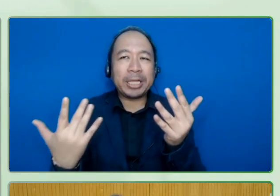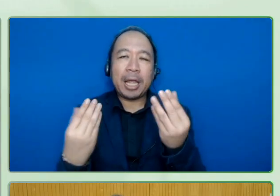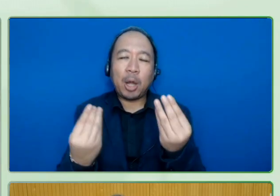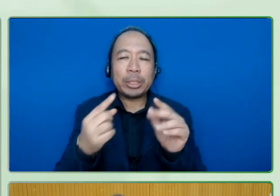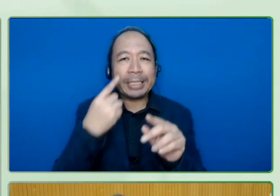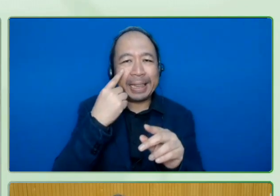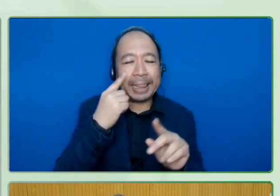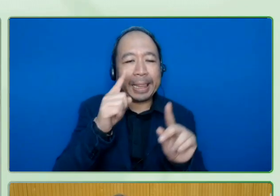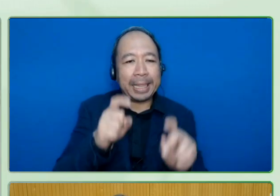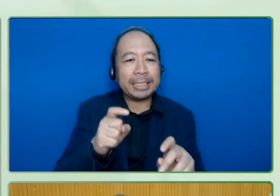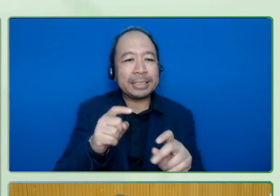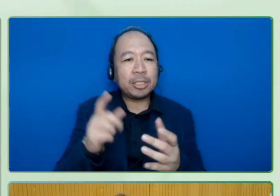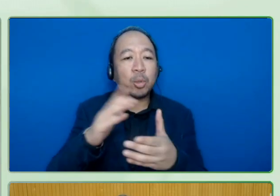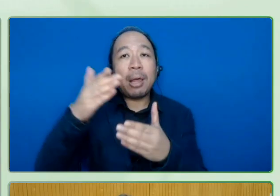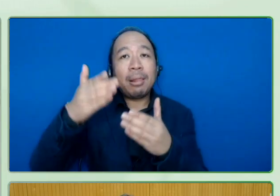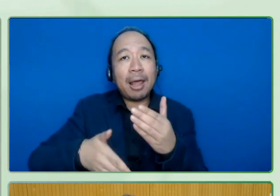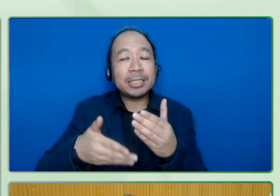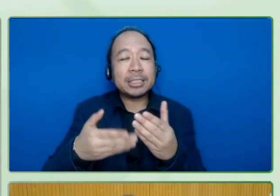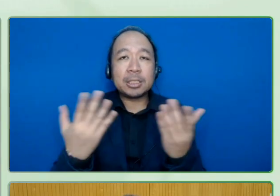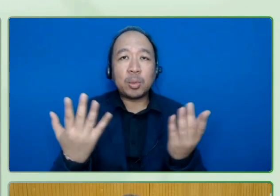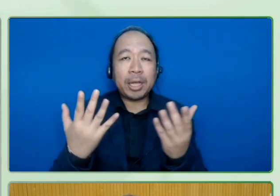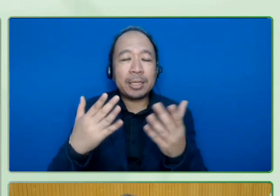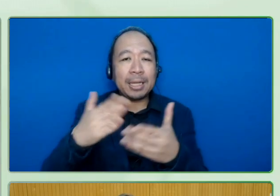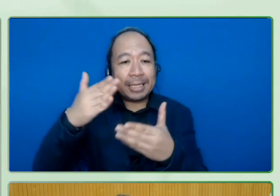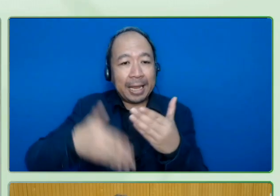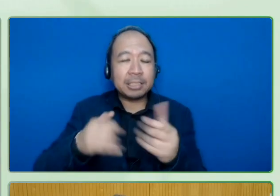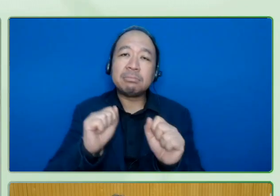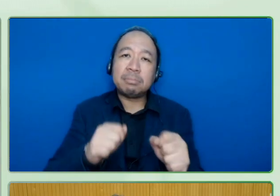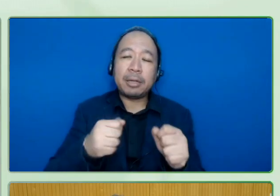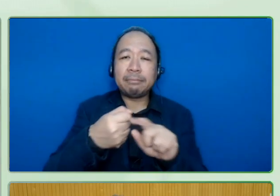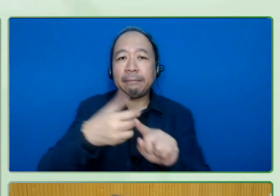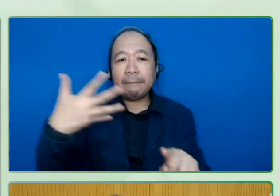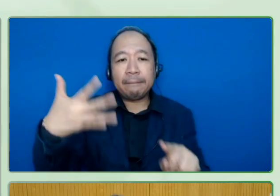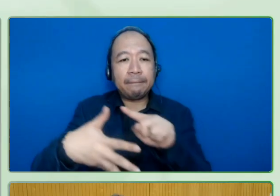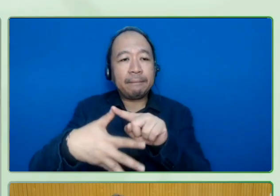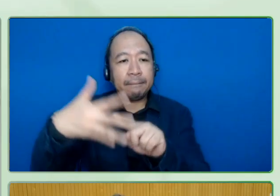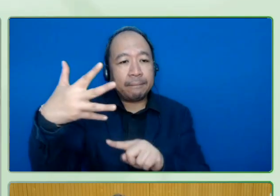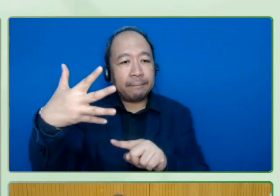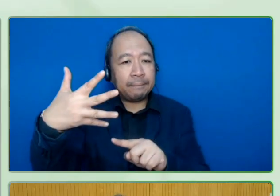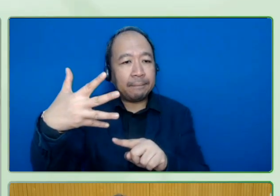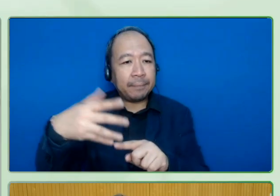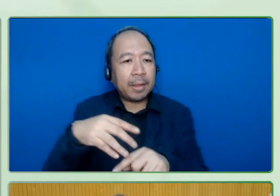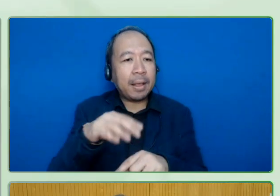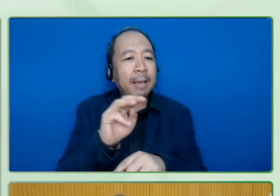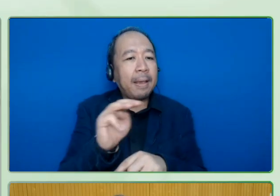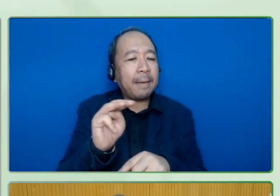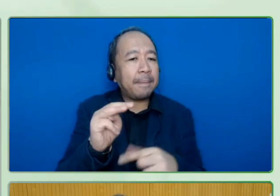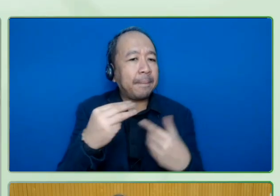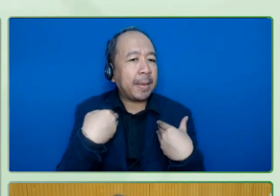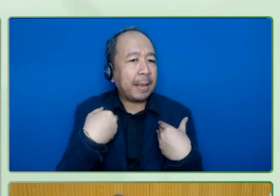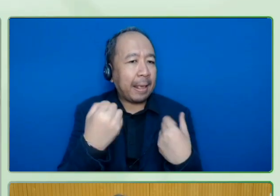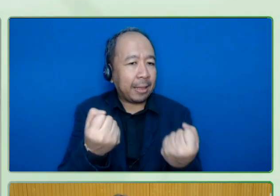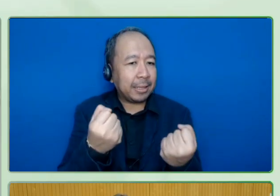treatment gap consists of, or can consist of, mHealth. So interventions delivered by